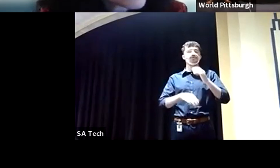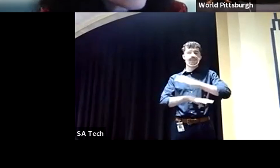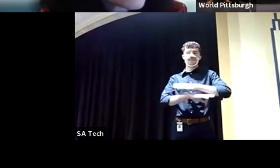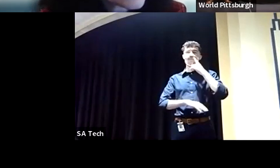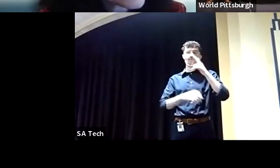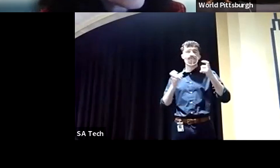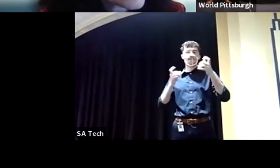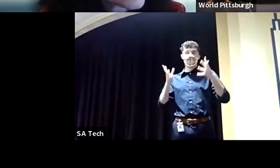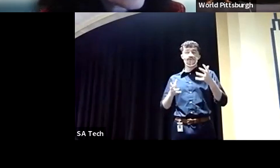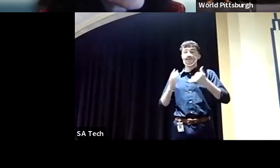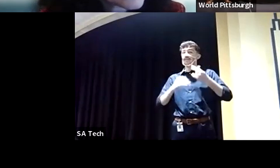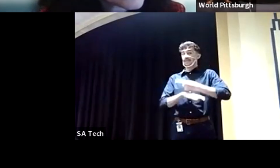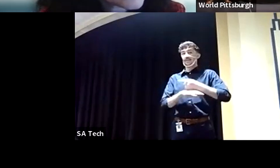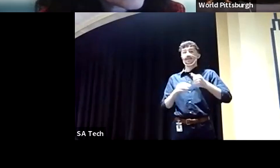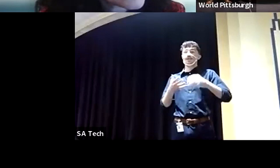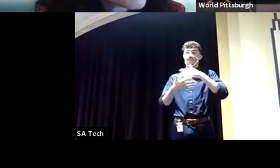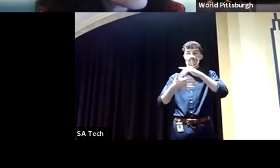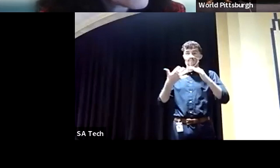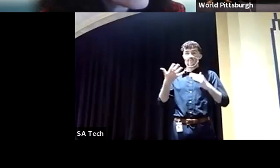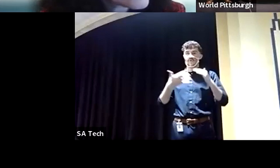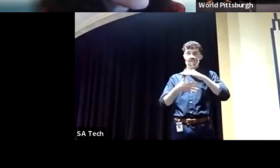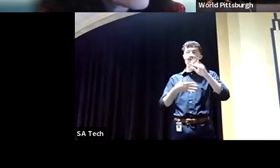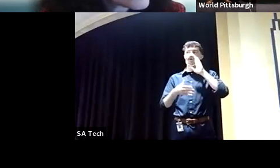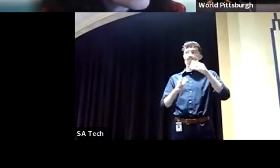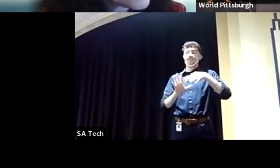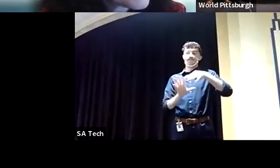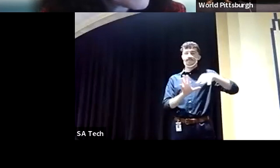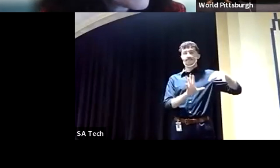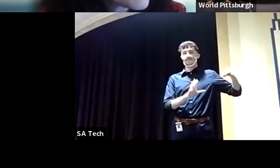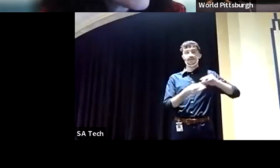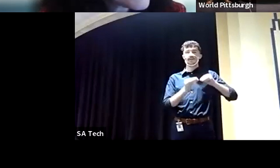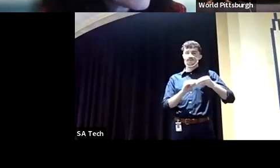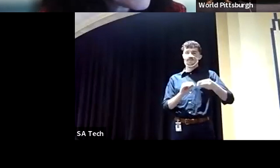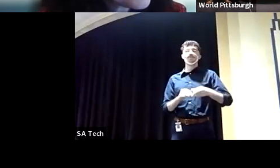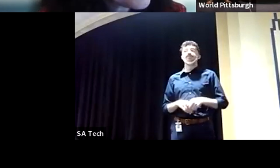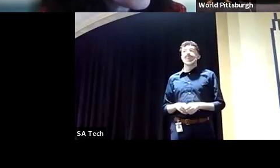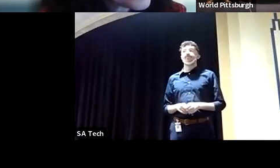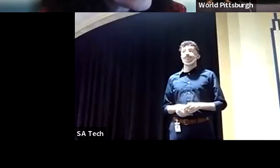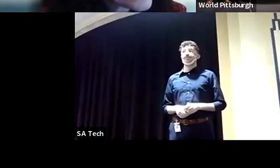Today's order will be determined at random by candidates picking a number out of our hat, which we did prior to this.